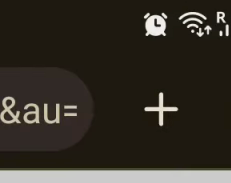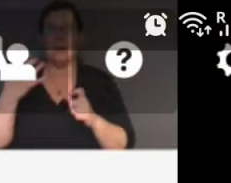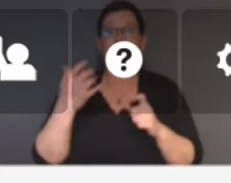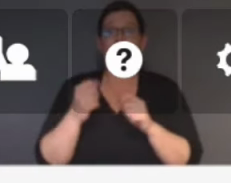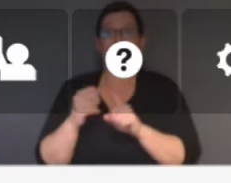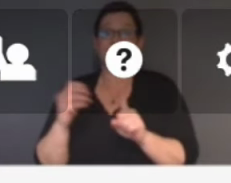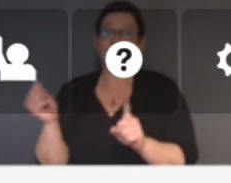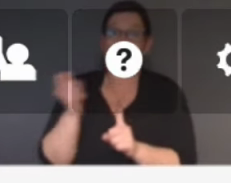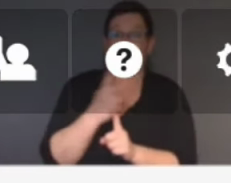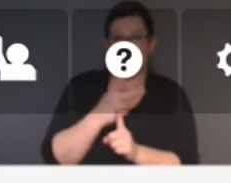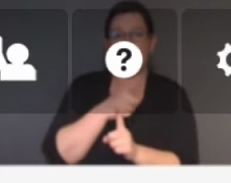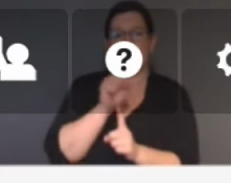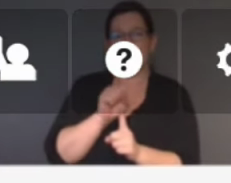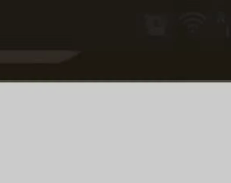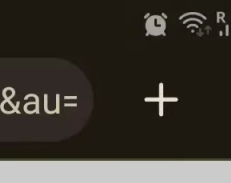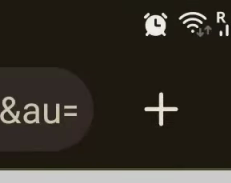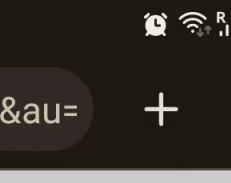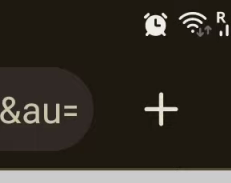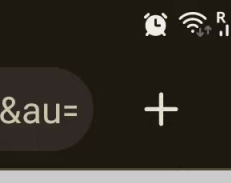started.